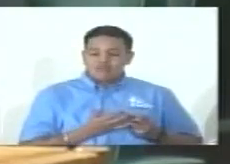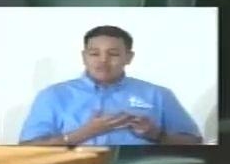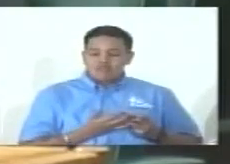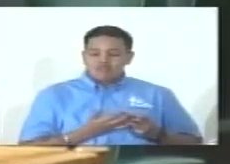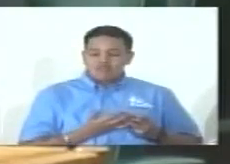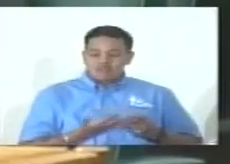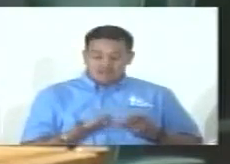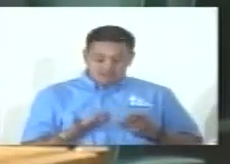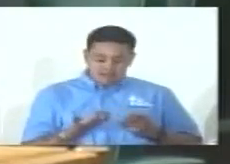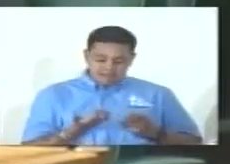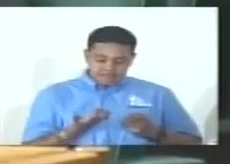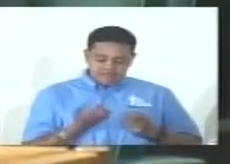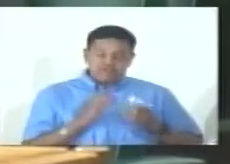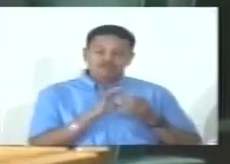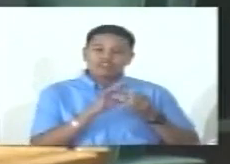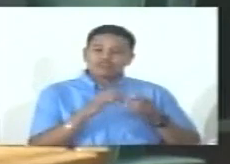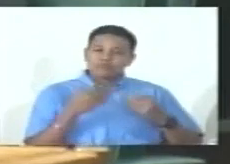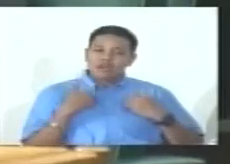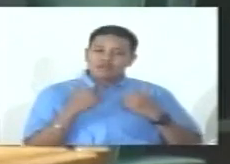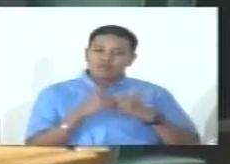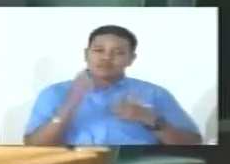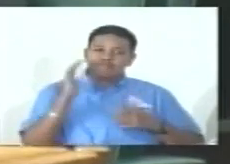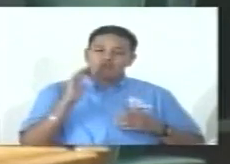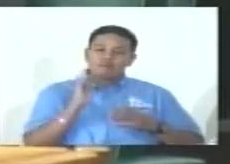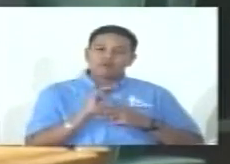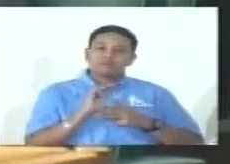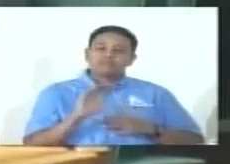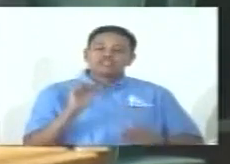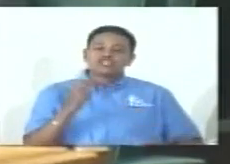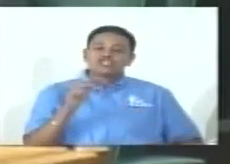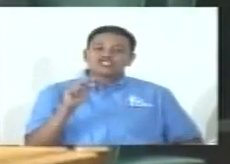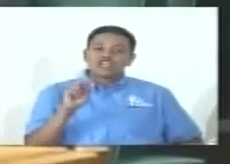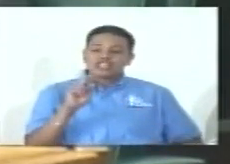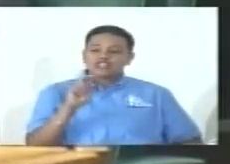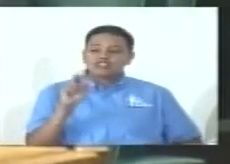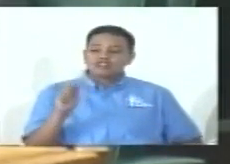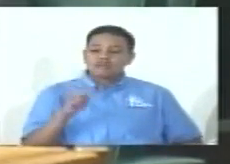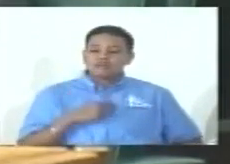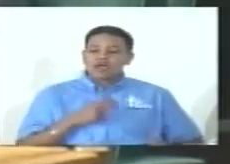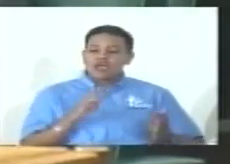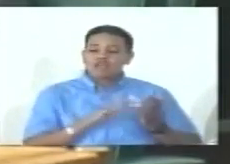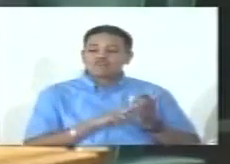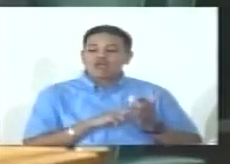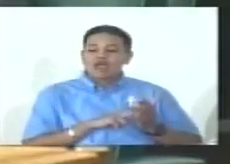with former Minister Shahine Robinson. I rise to pay tribute to a